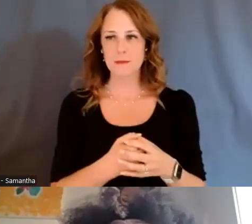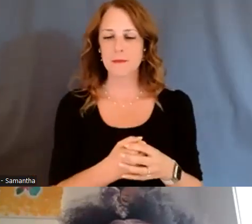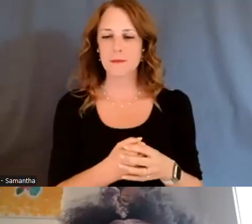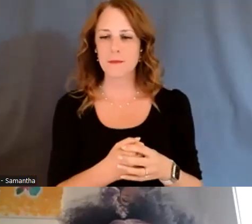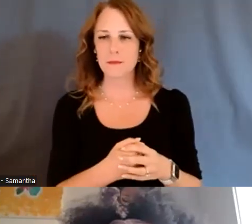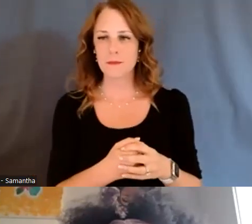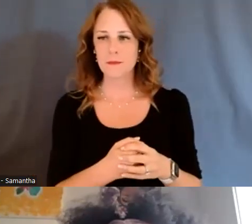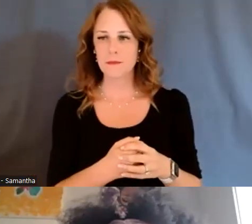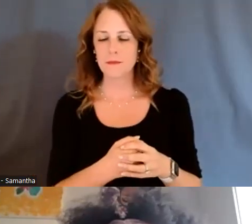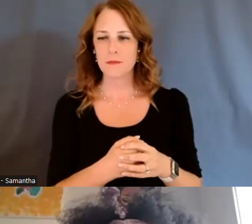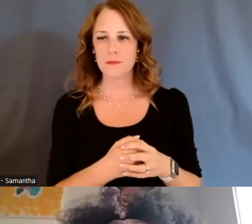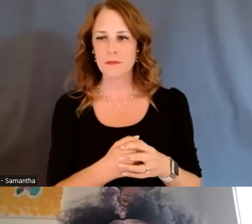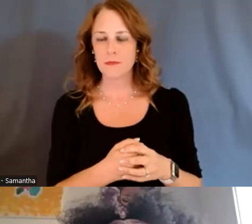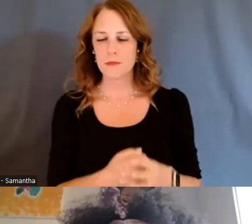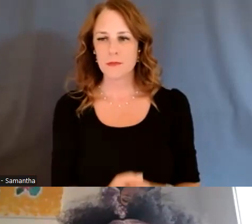good.